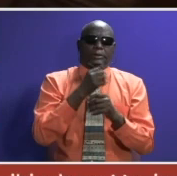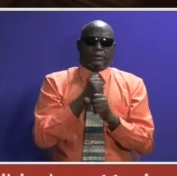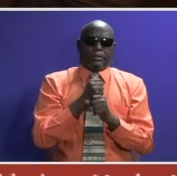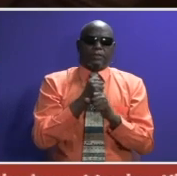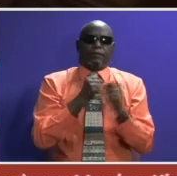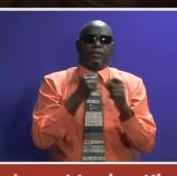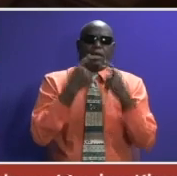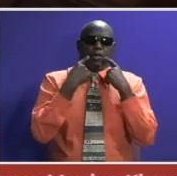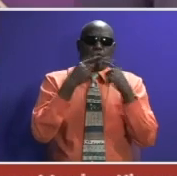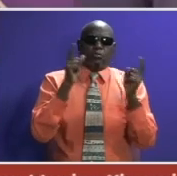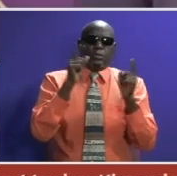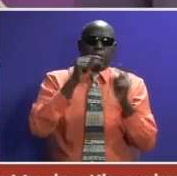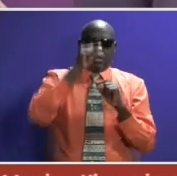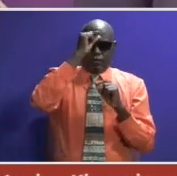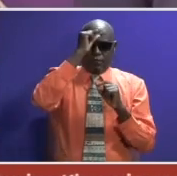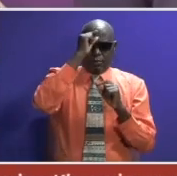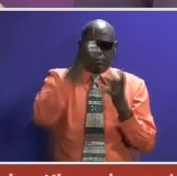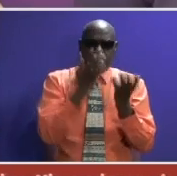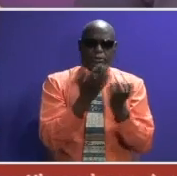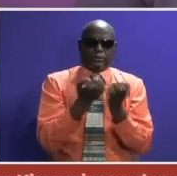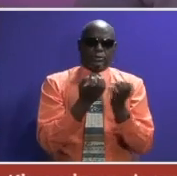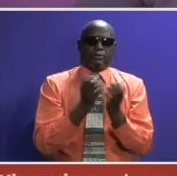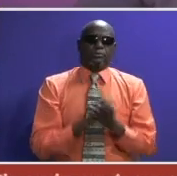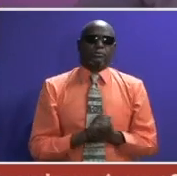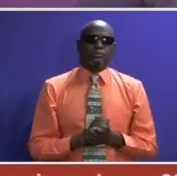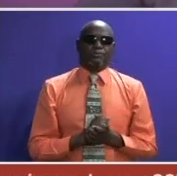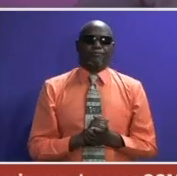kupeperusha matangazo yake ya kibiashara.